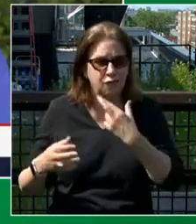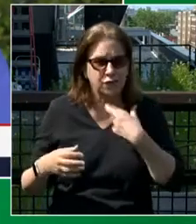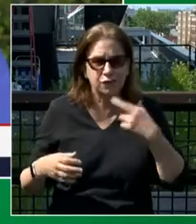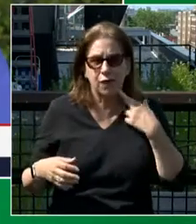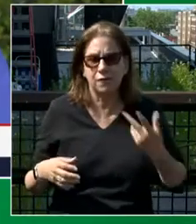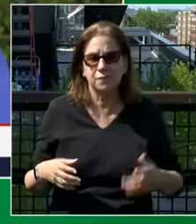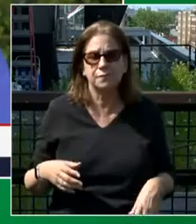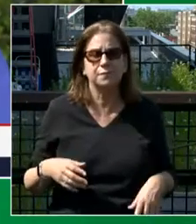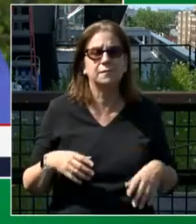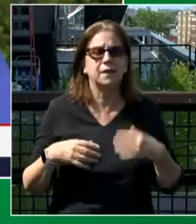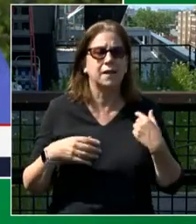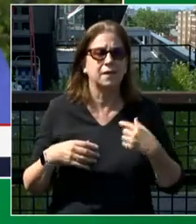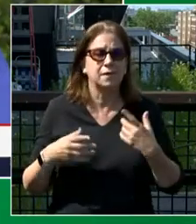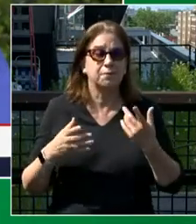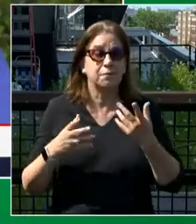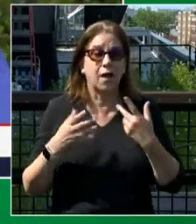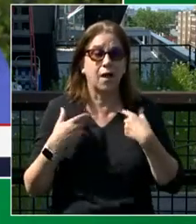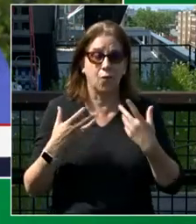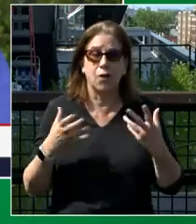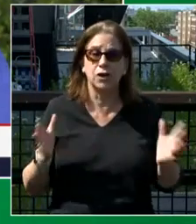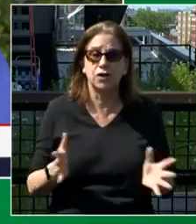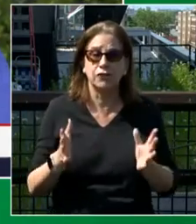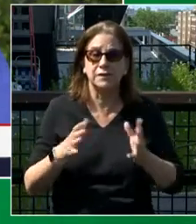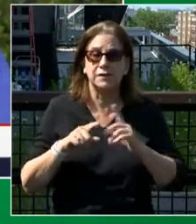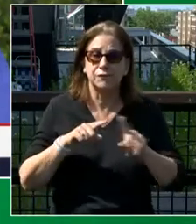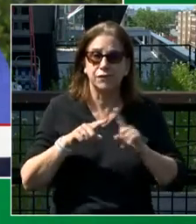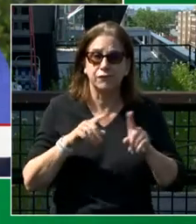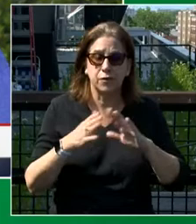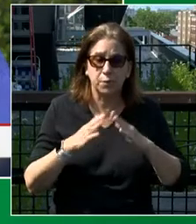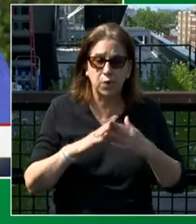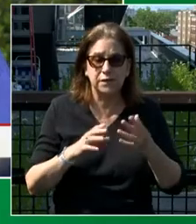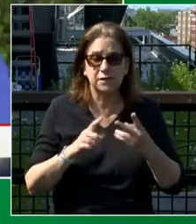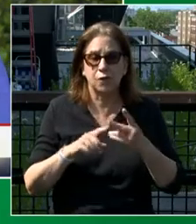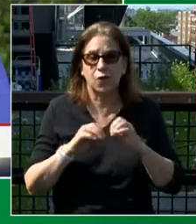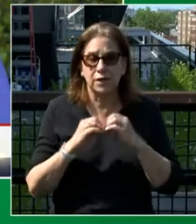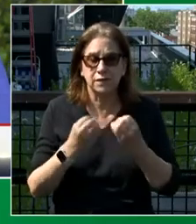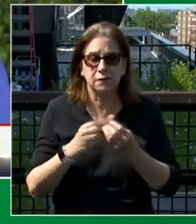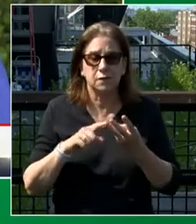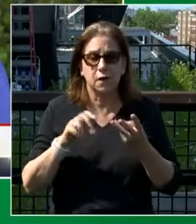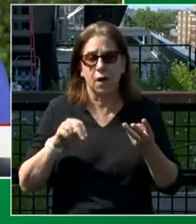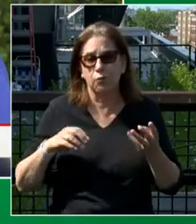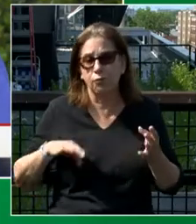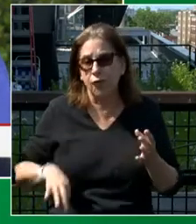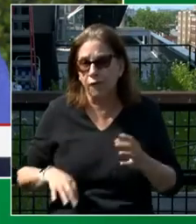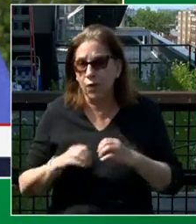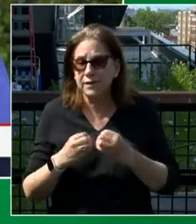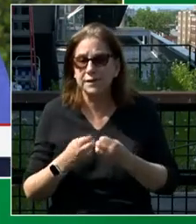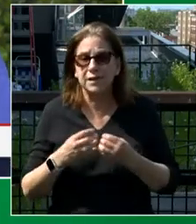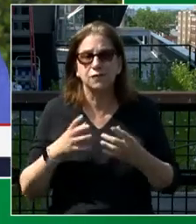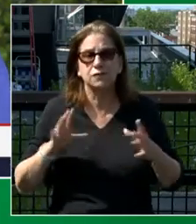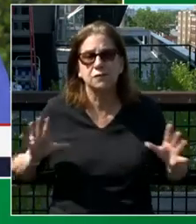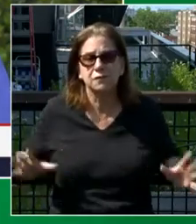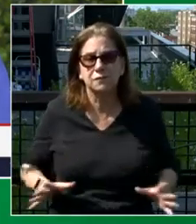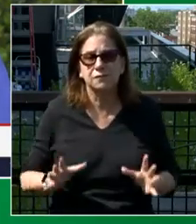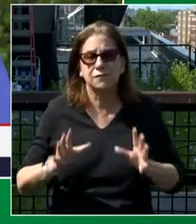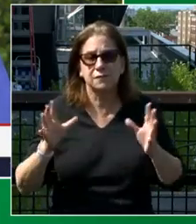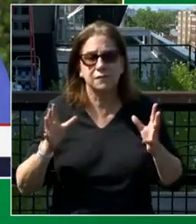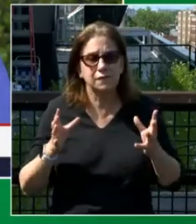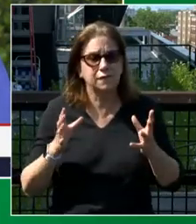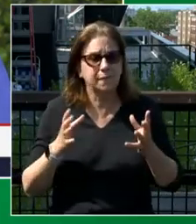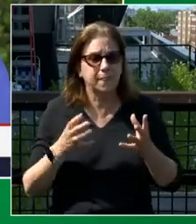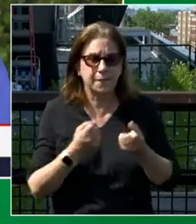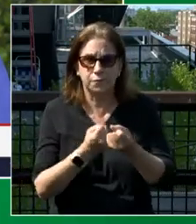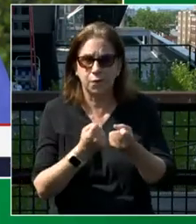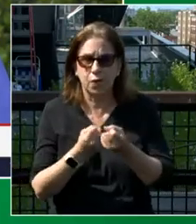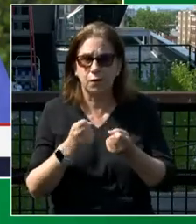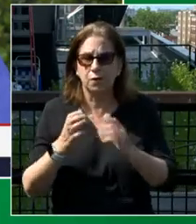groups that are there to benefit the people who were most heavily impacted by this are starting to also be able to come